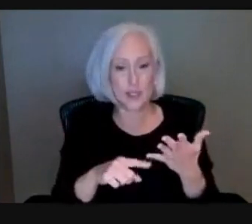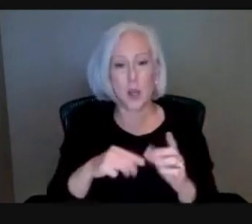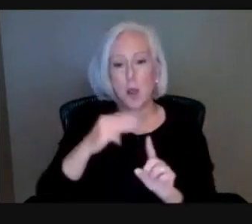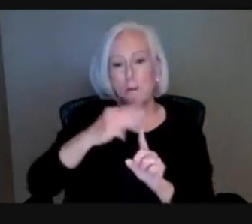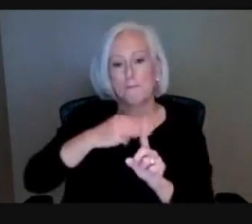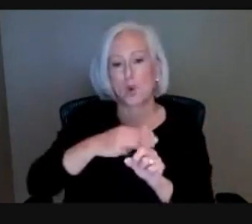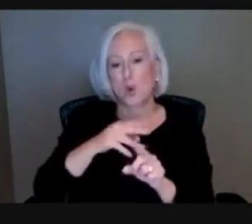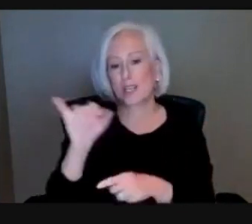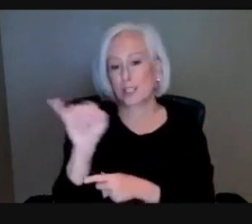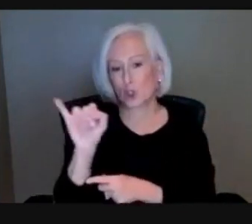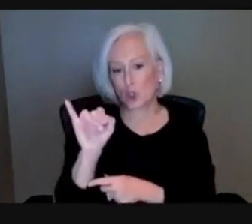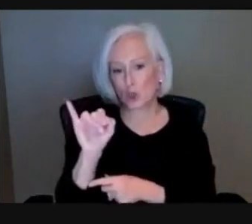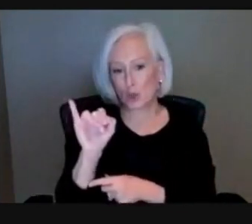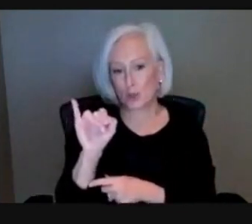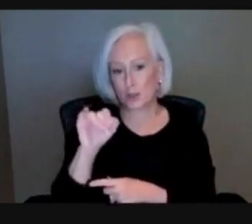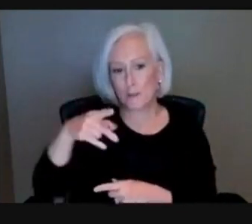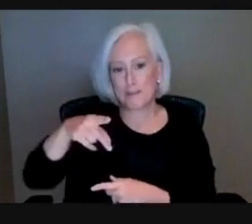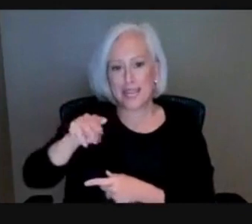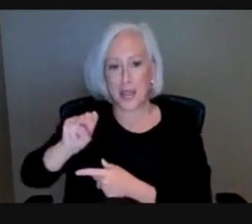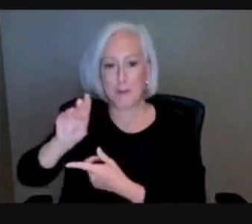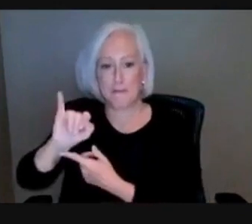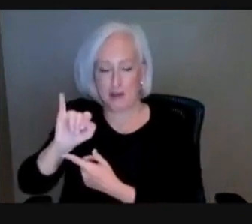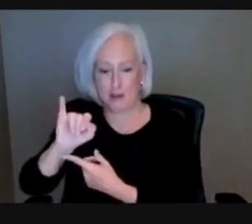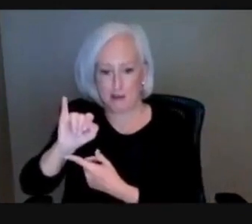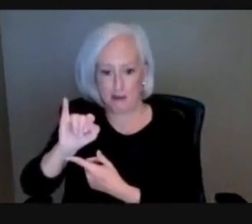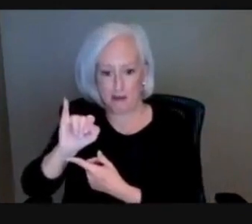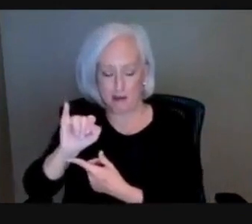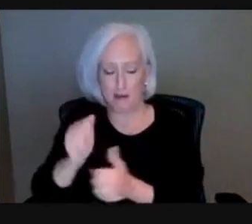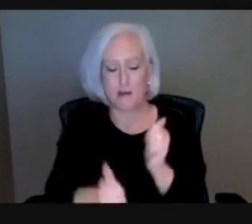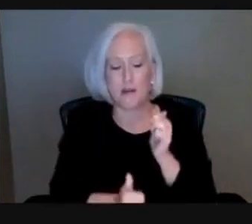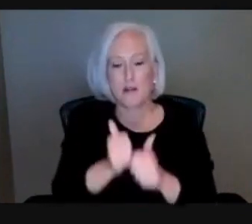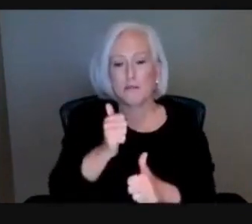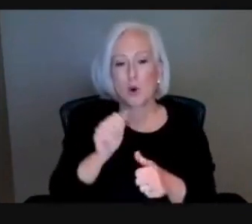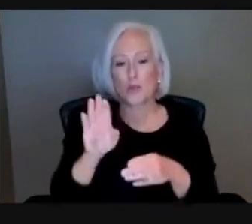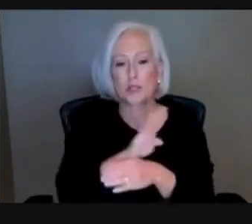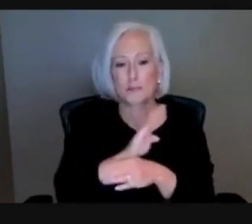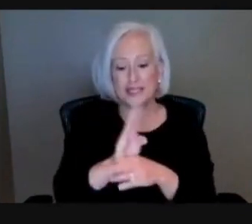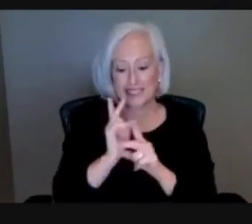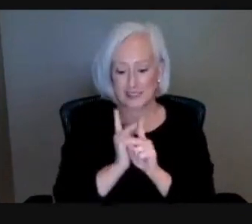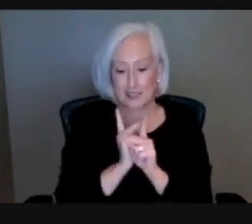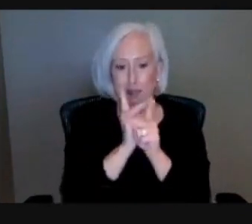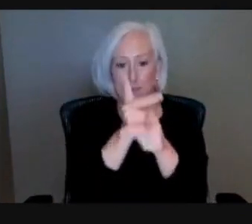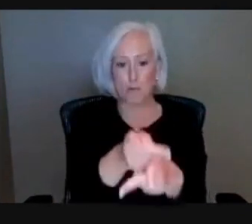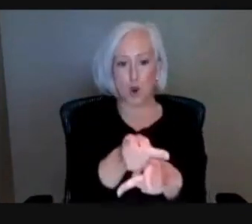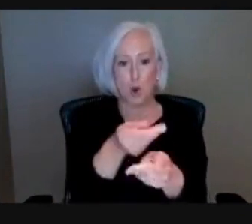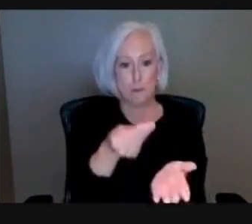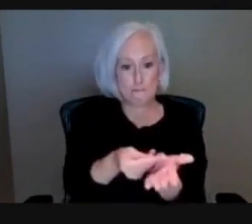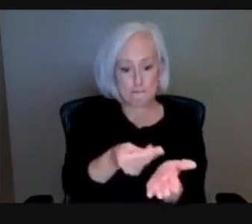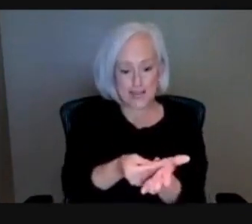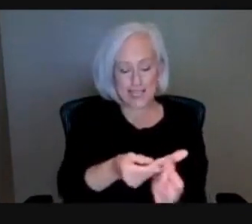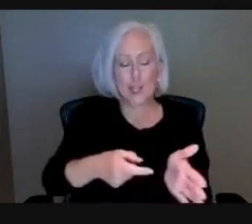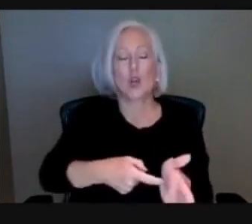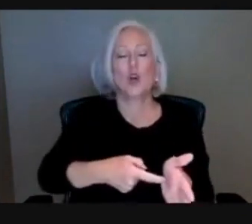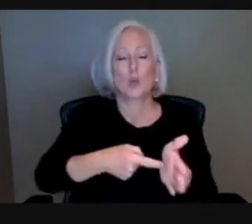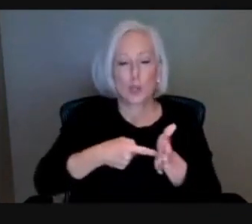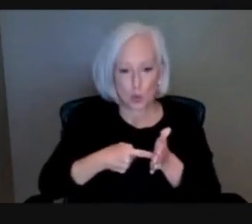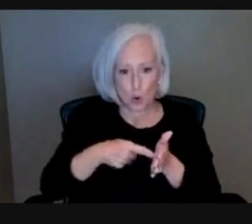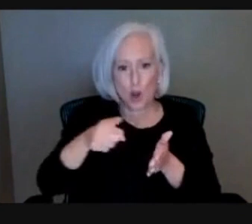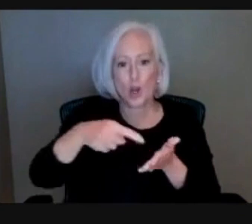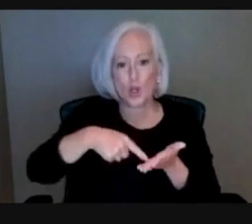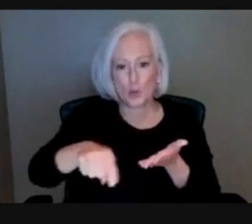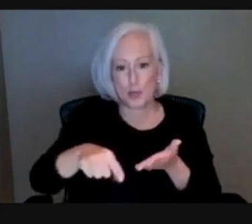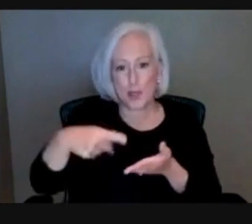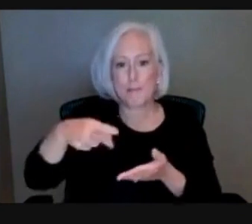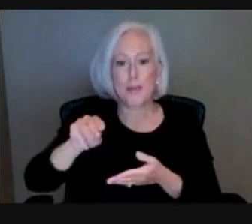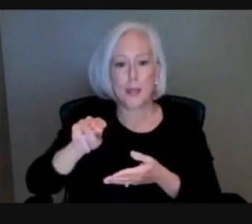or private mortgage insurance. Most institutions that lend you money will require that you pay private mortgage